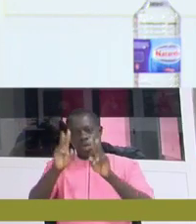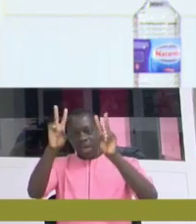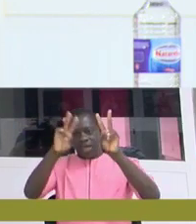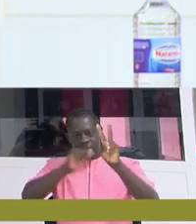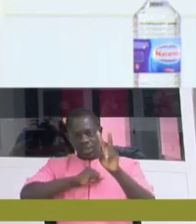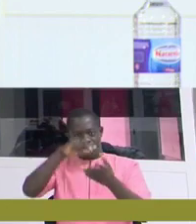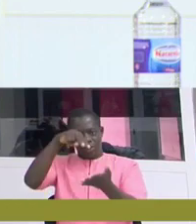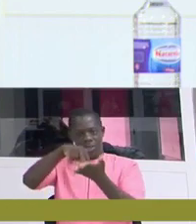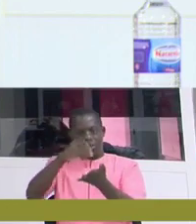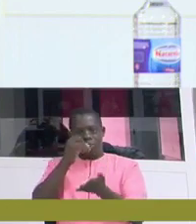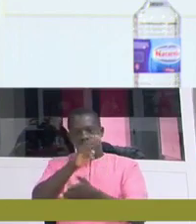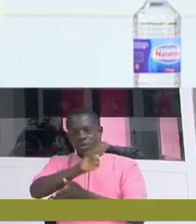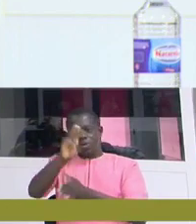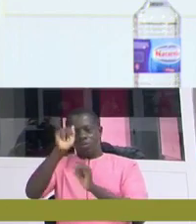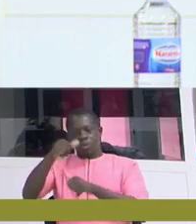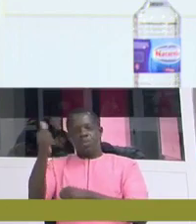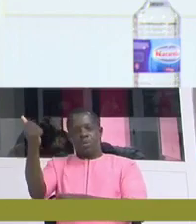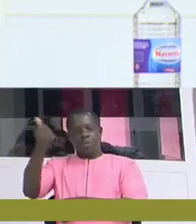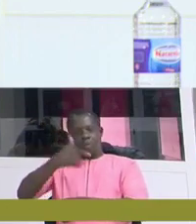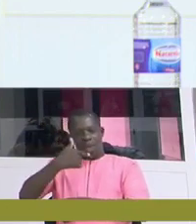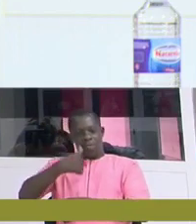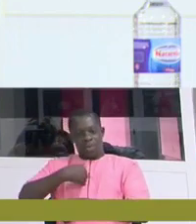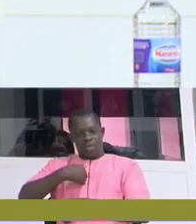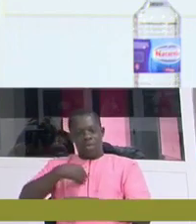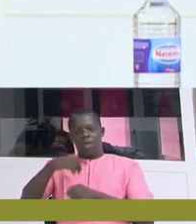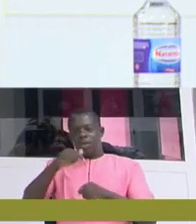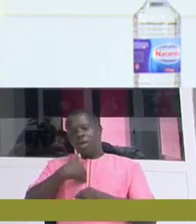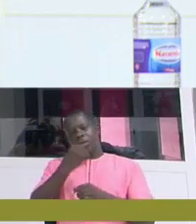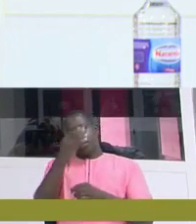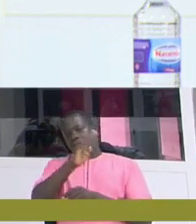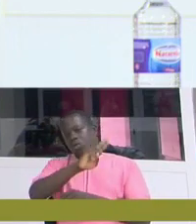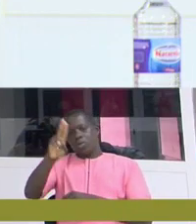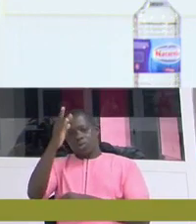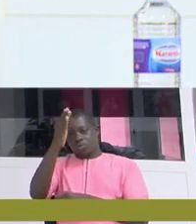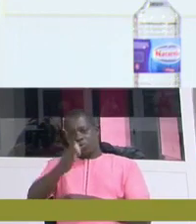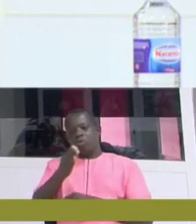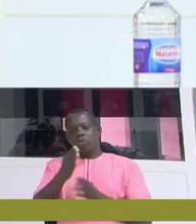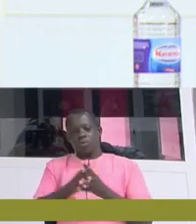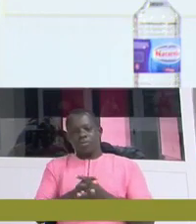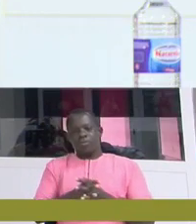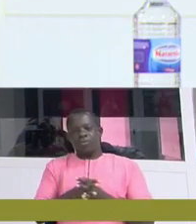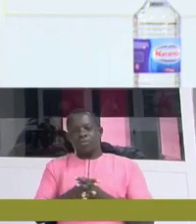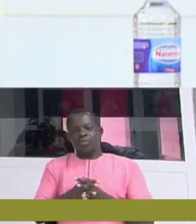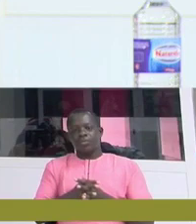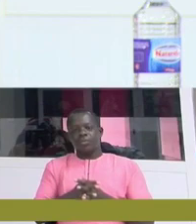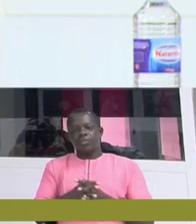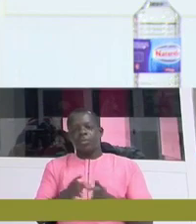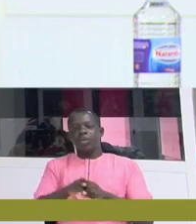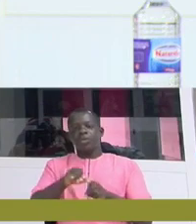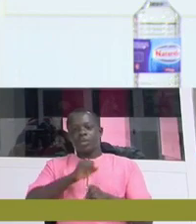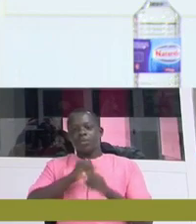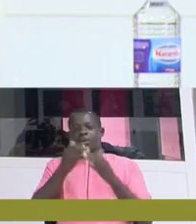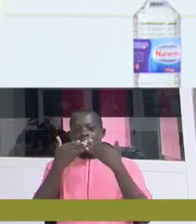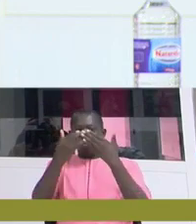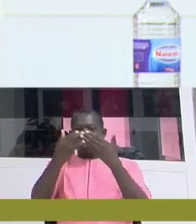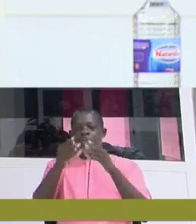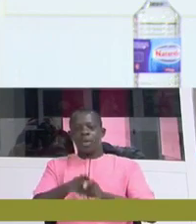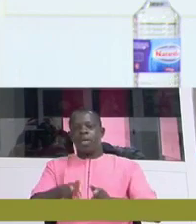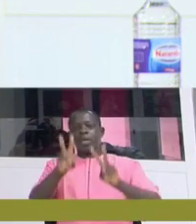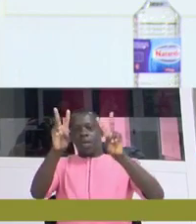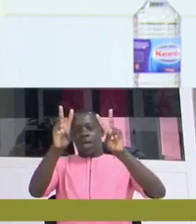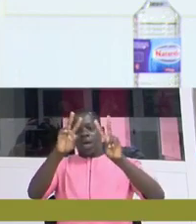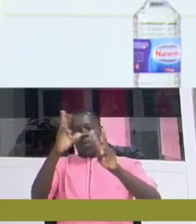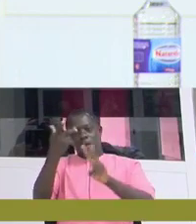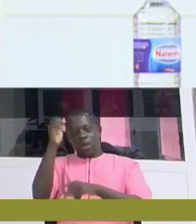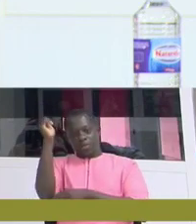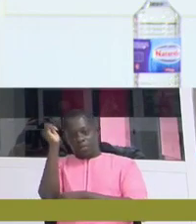Yaya now says he will not pay me. Nkai wonte tonyat. I said that's not true. Nkai yaya benna kodo jole tele ya woto. I said then yaya will pay